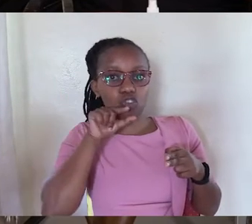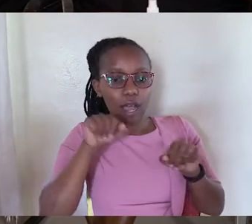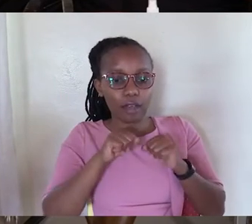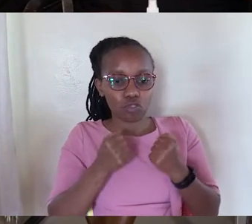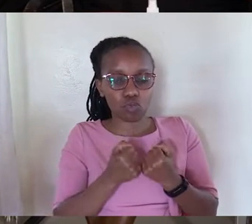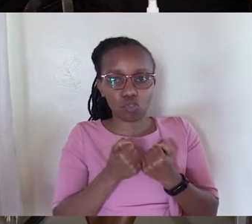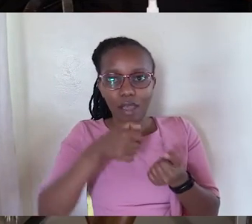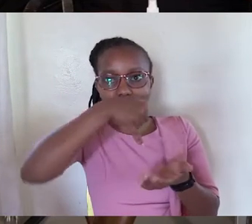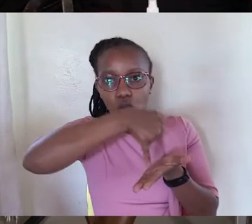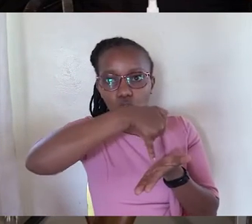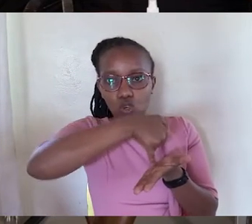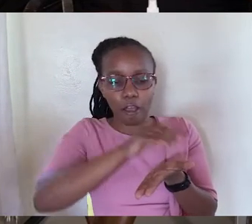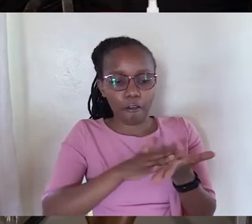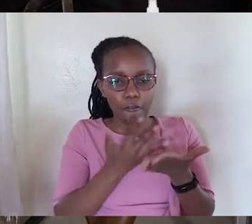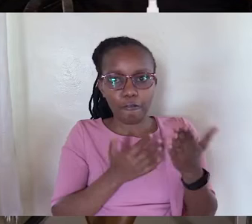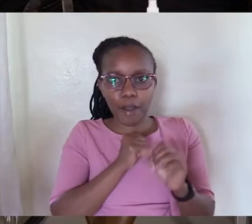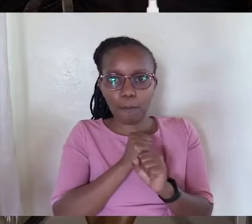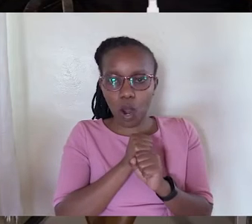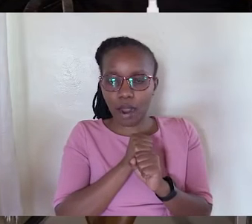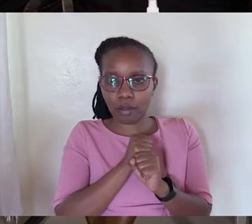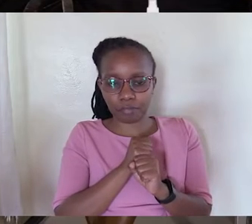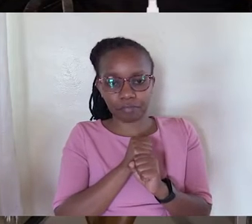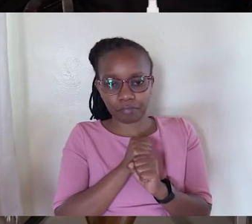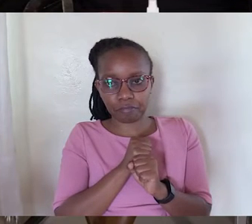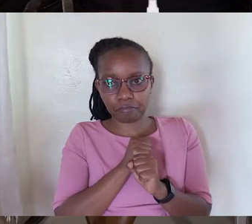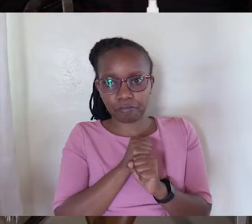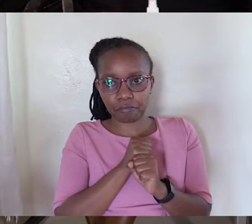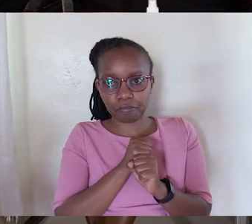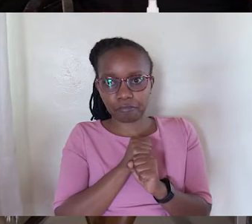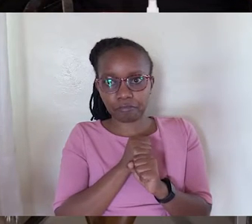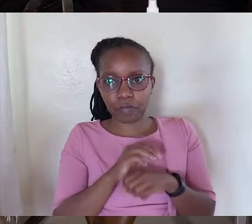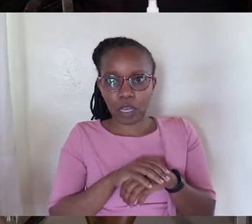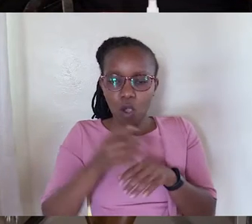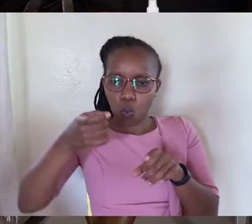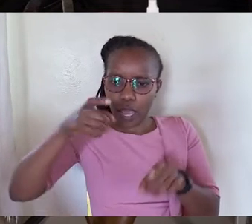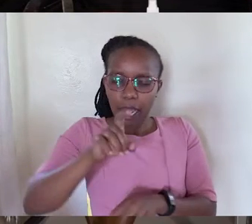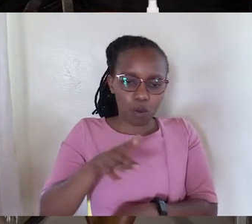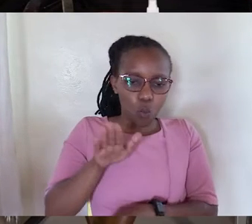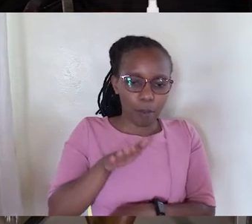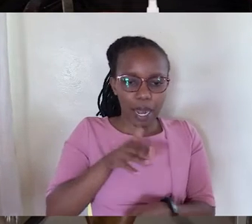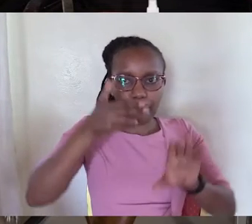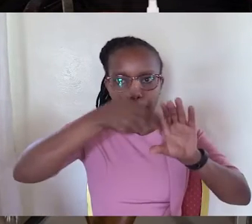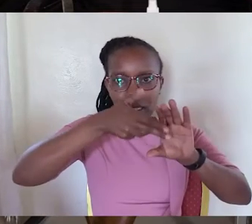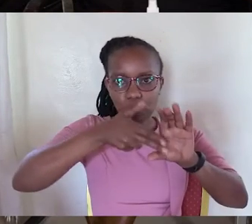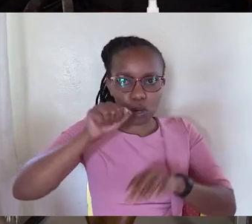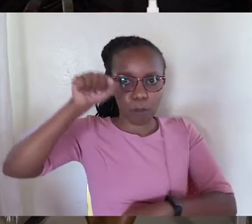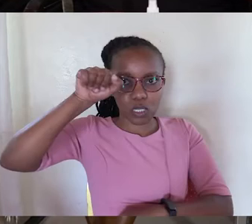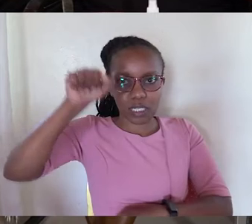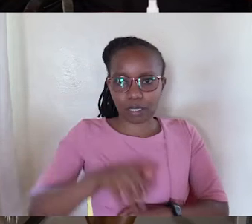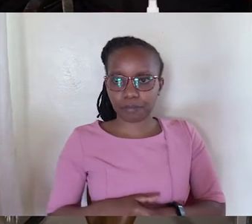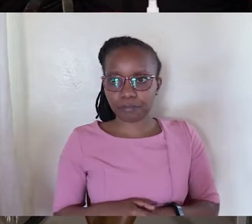Social Inclusion Framework. With that, we are looking at increasing women participation in politics.